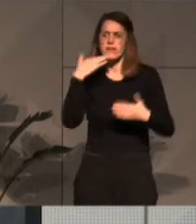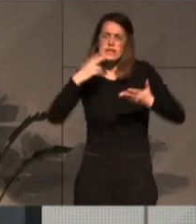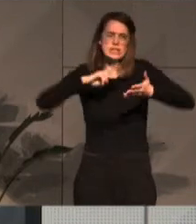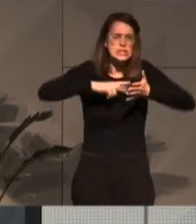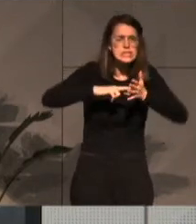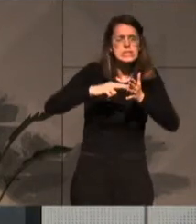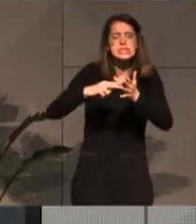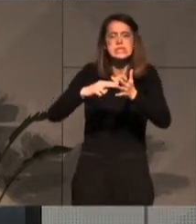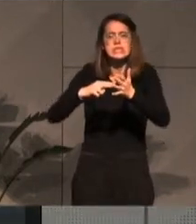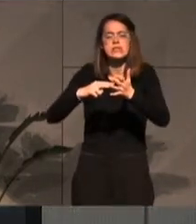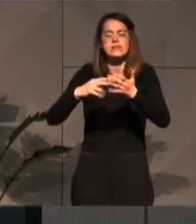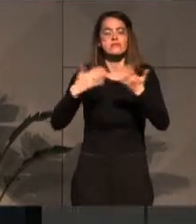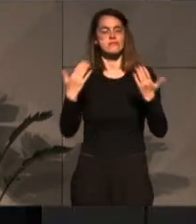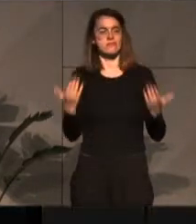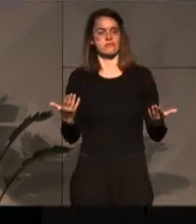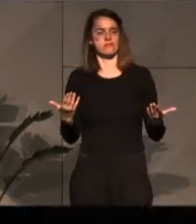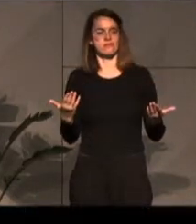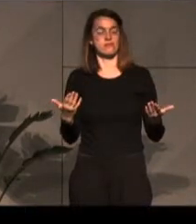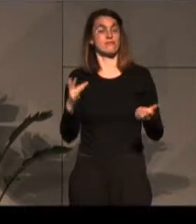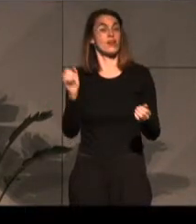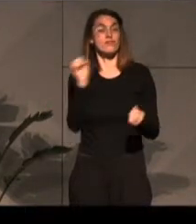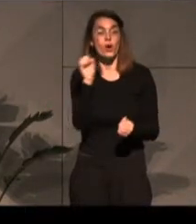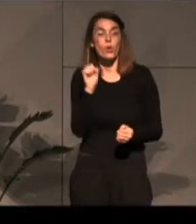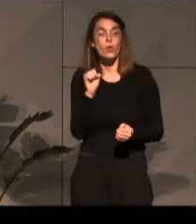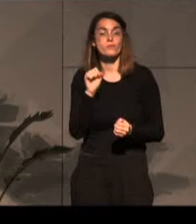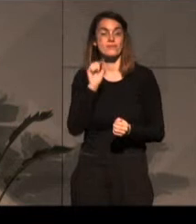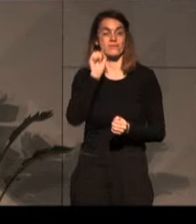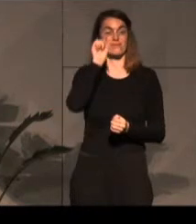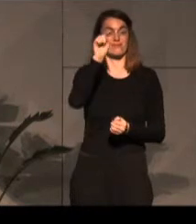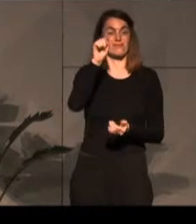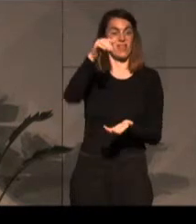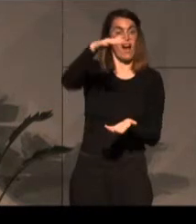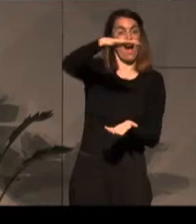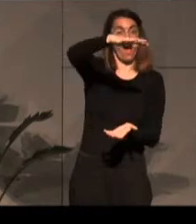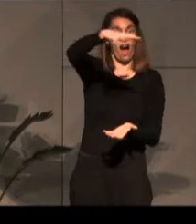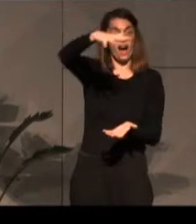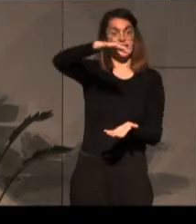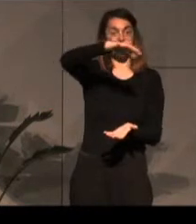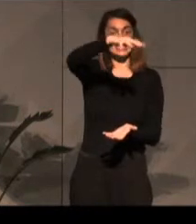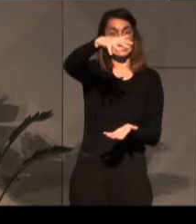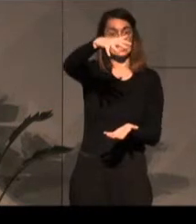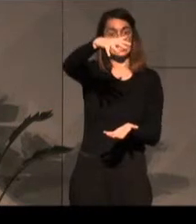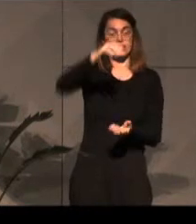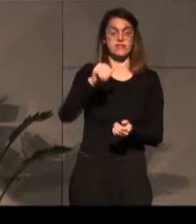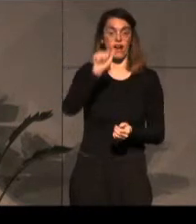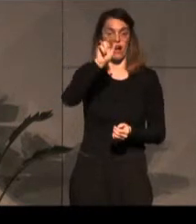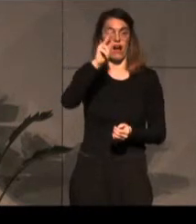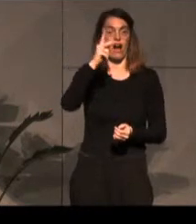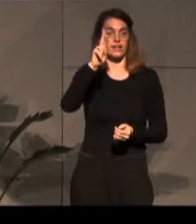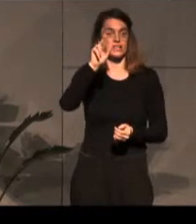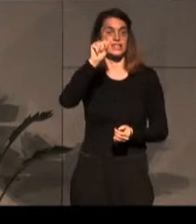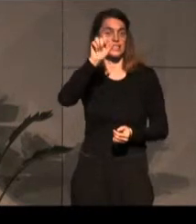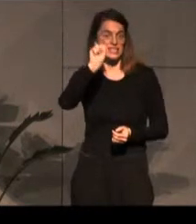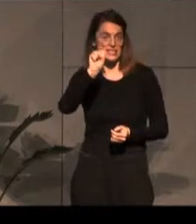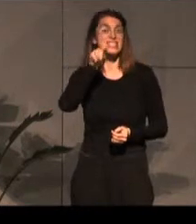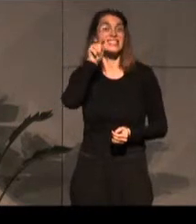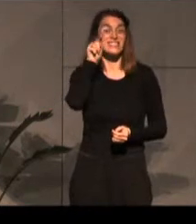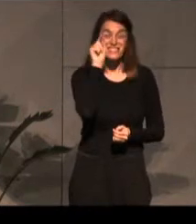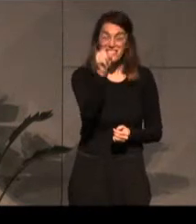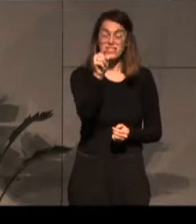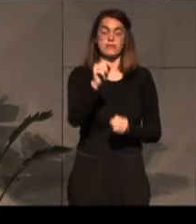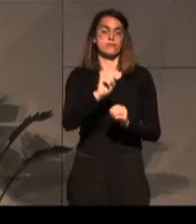international effort to be able to do it in the first place. We do it because the Arctic is the epicenter of climate change. No other place in this